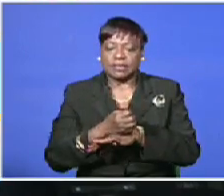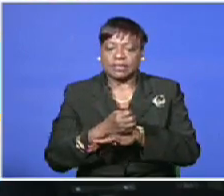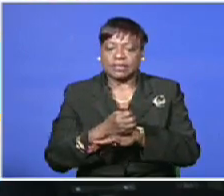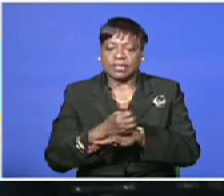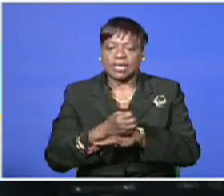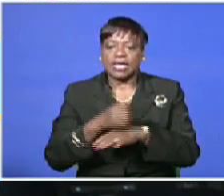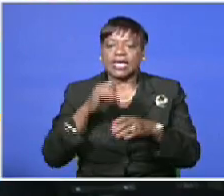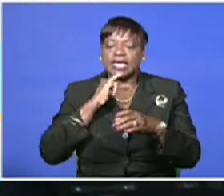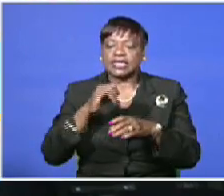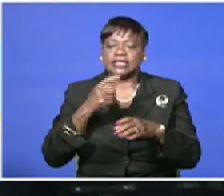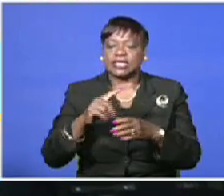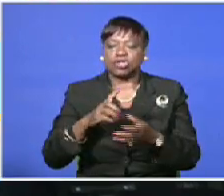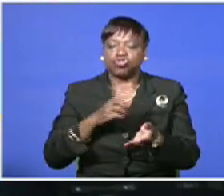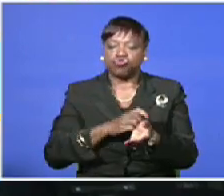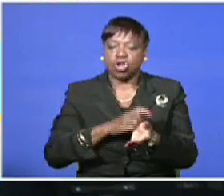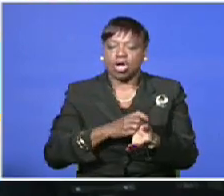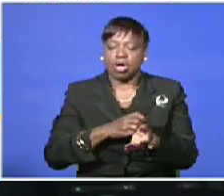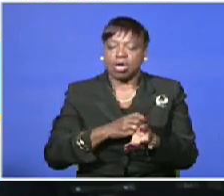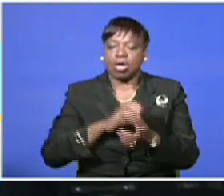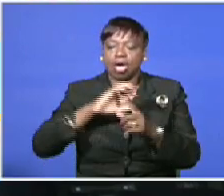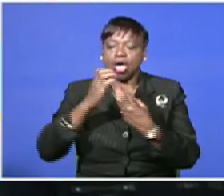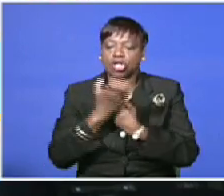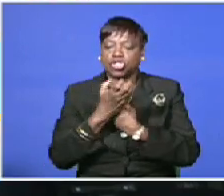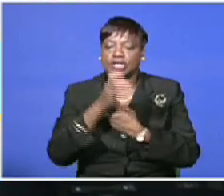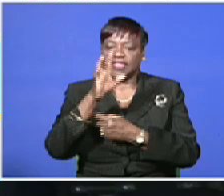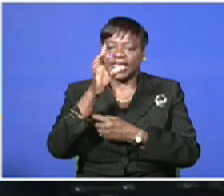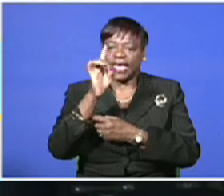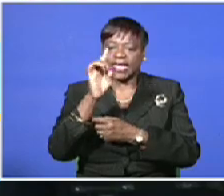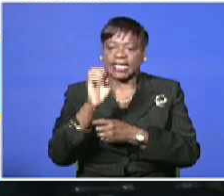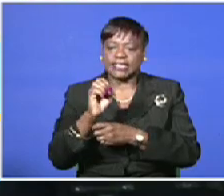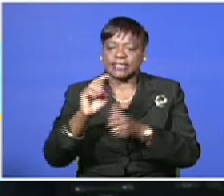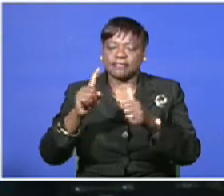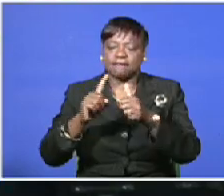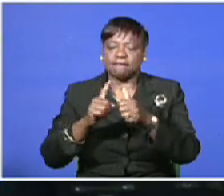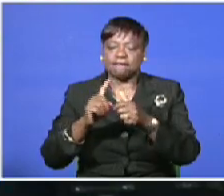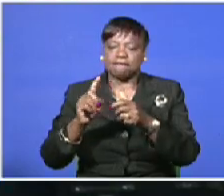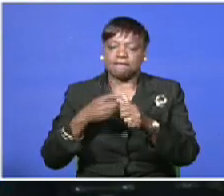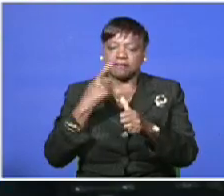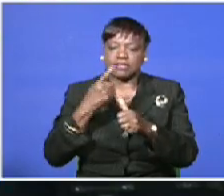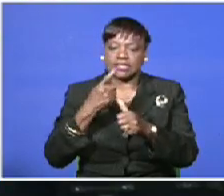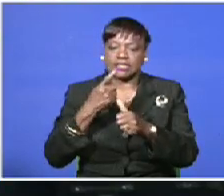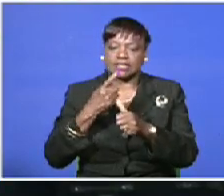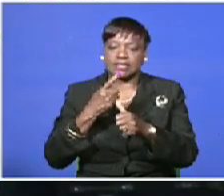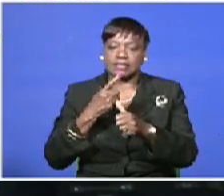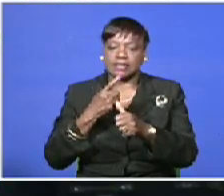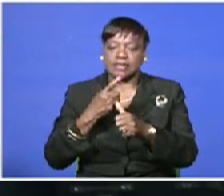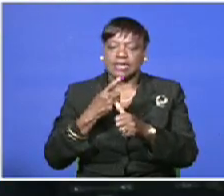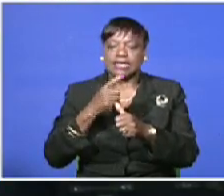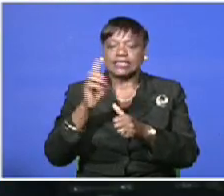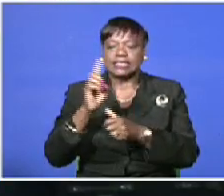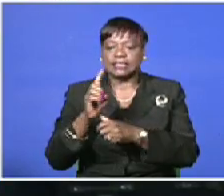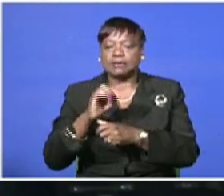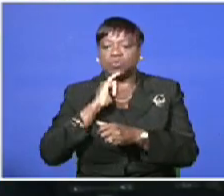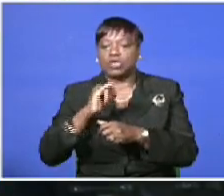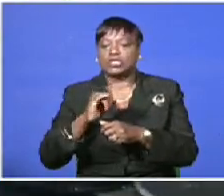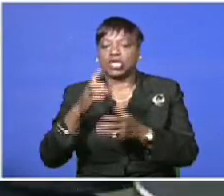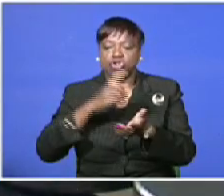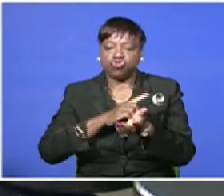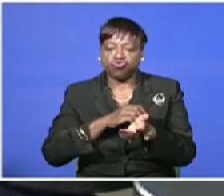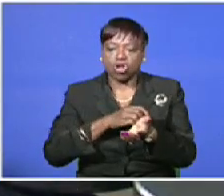the drug culture of the 80s. So the first discipline that the forensic lab started with was drug